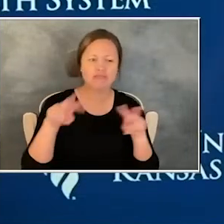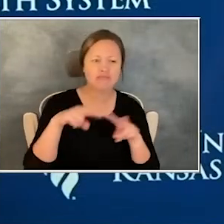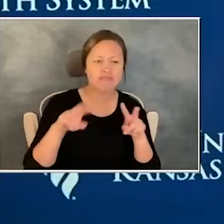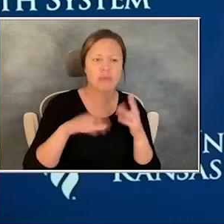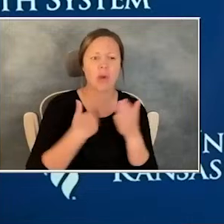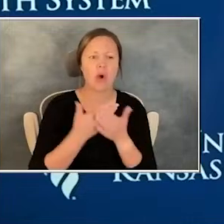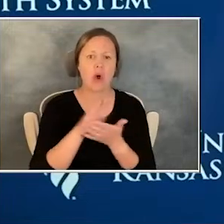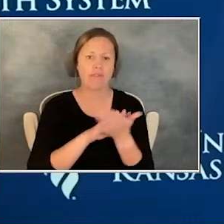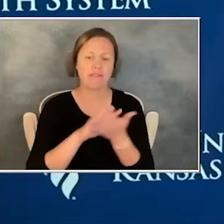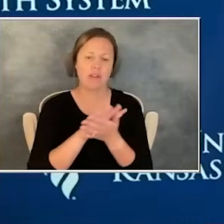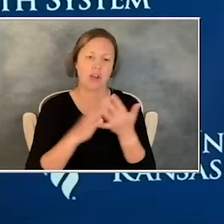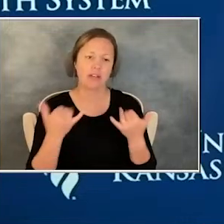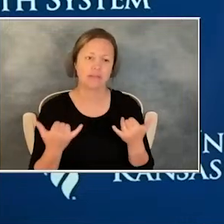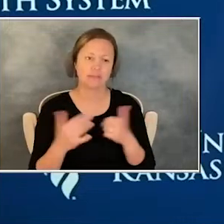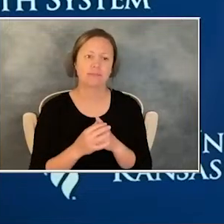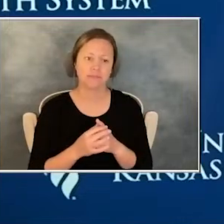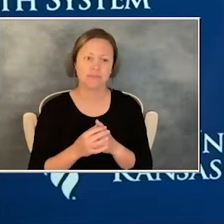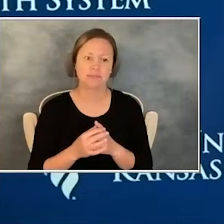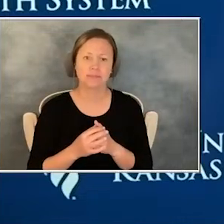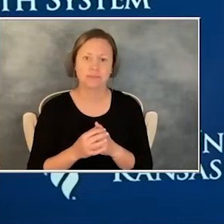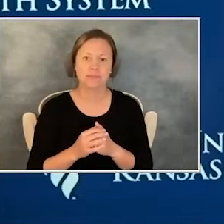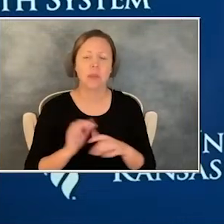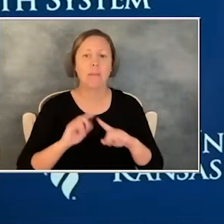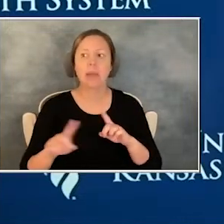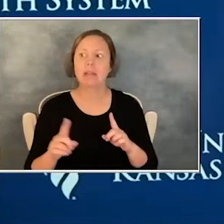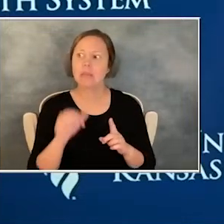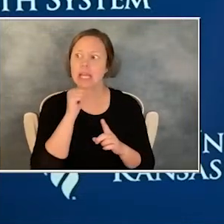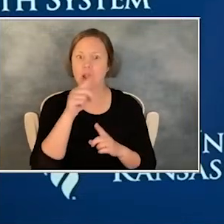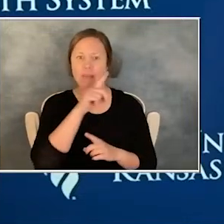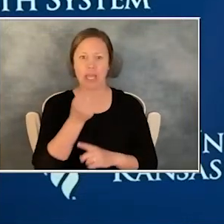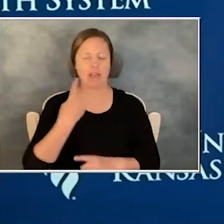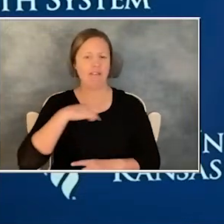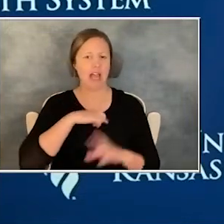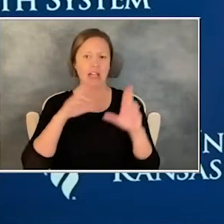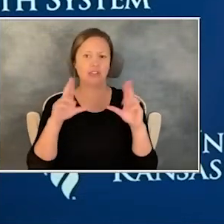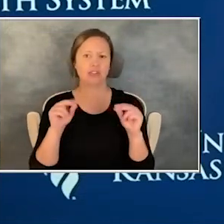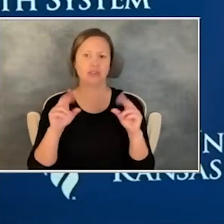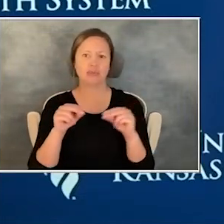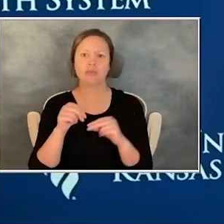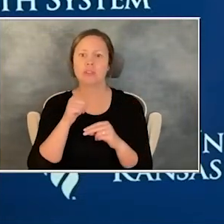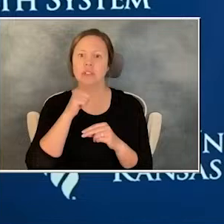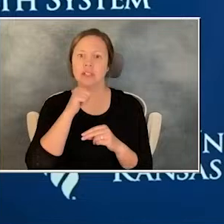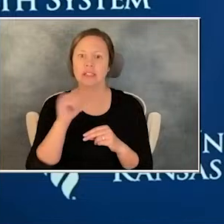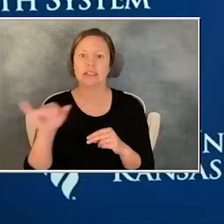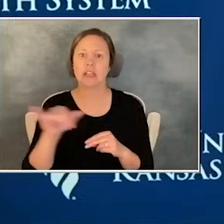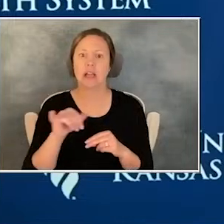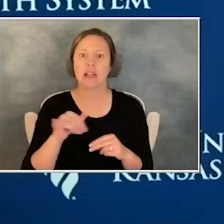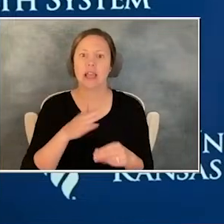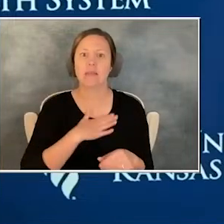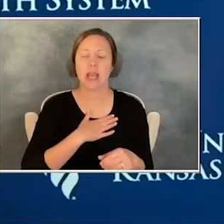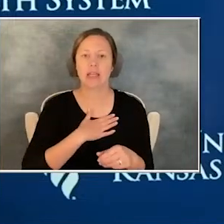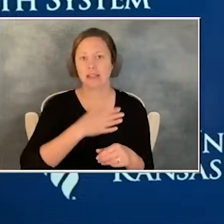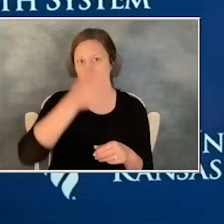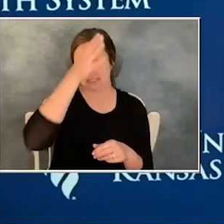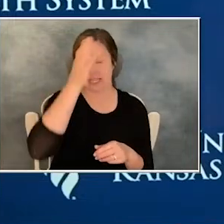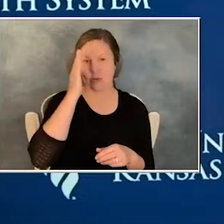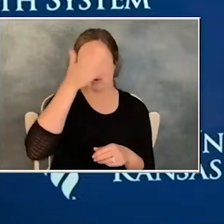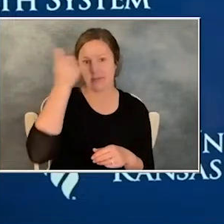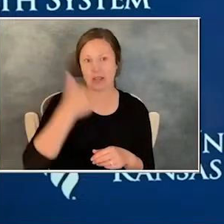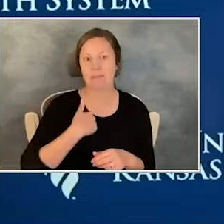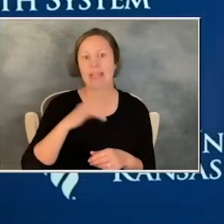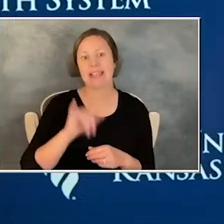now. But it's not it's nothing personal. It's not like my true and complete dad would ever forget me. It's this